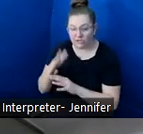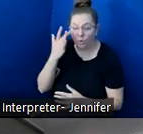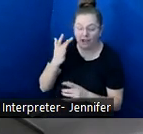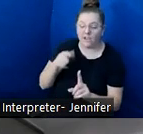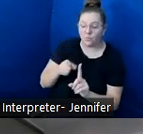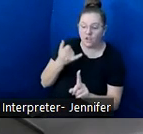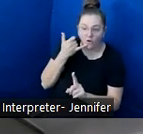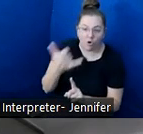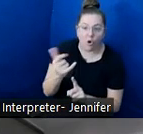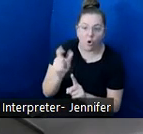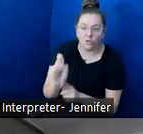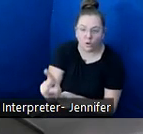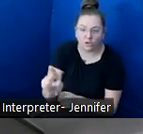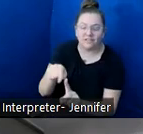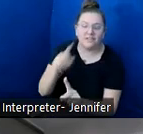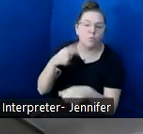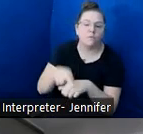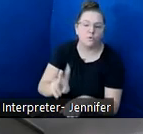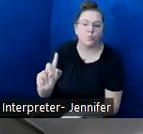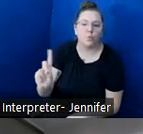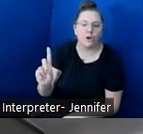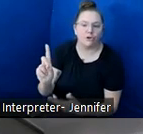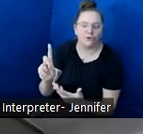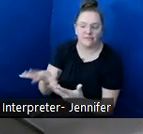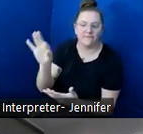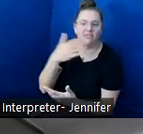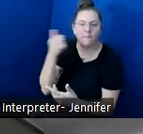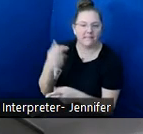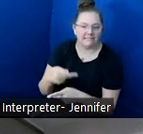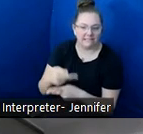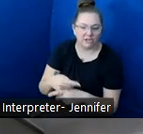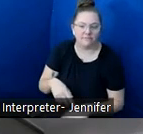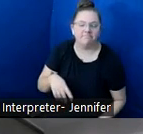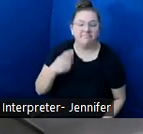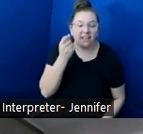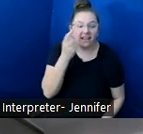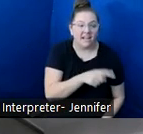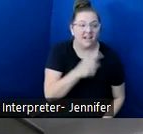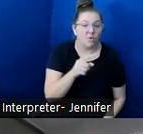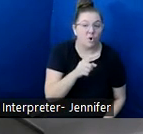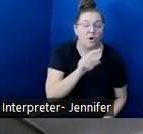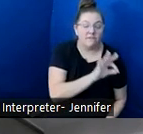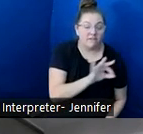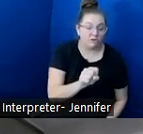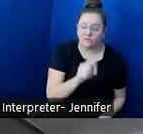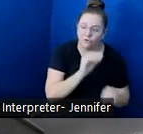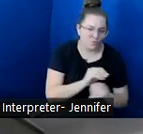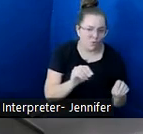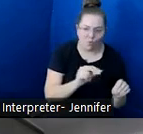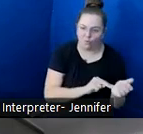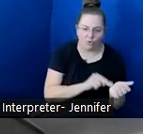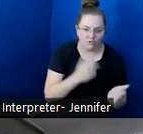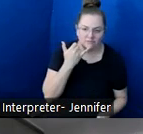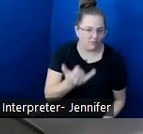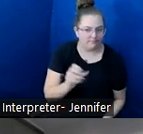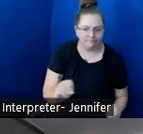questions, and they'll refer you to the best place for care. There is no nurse line in fee-for-service. In regards